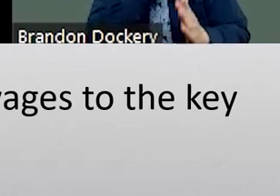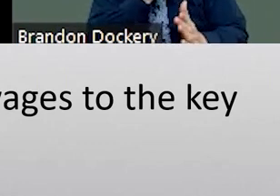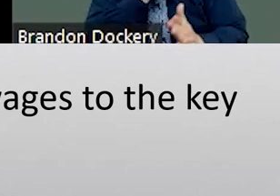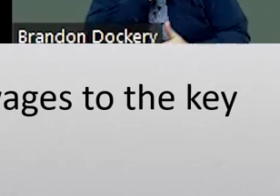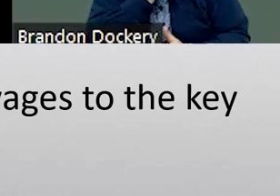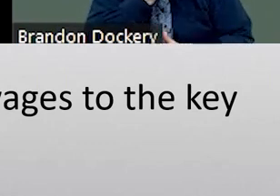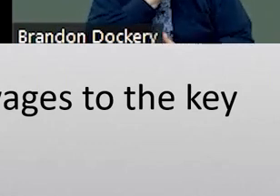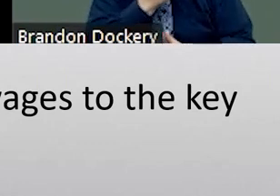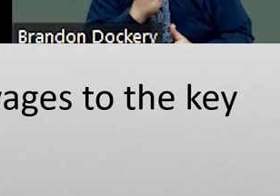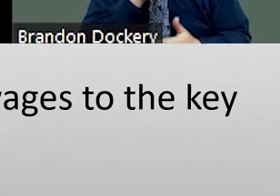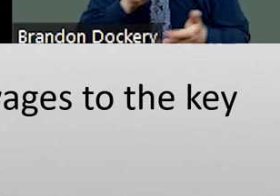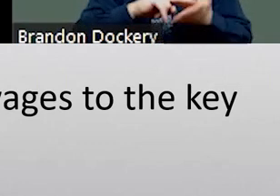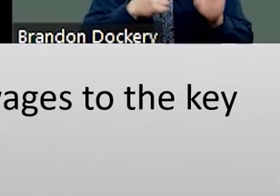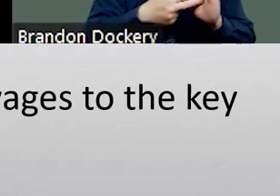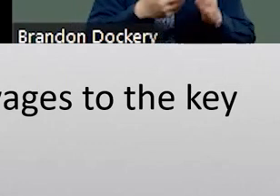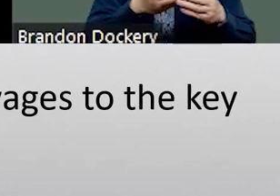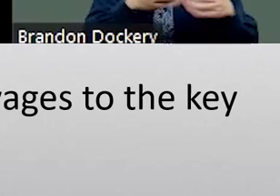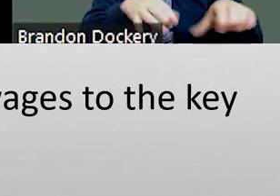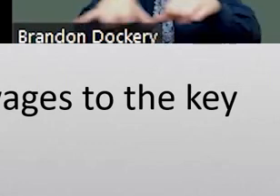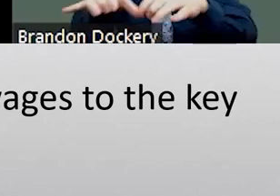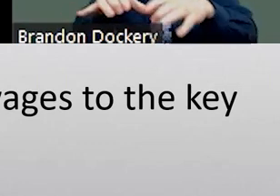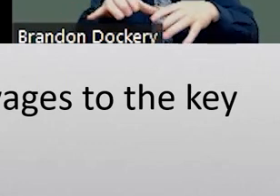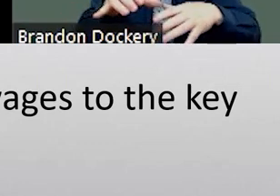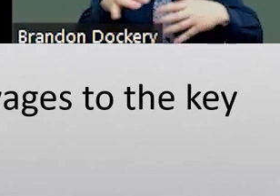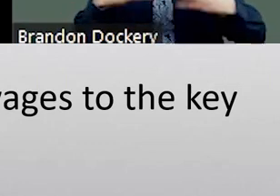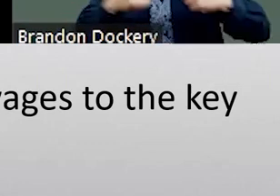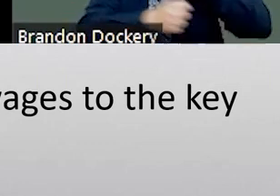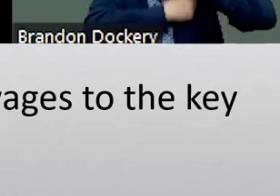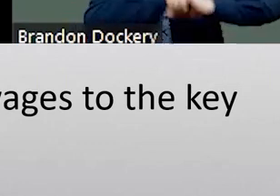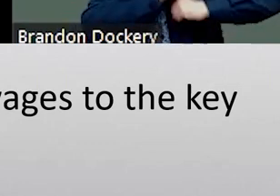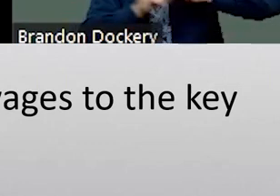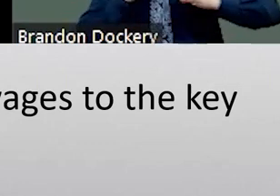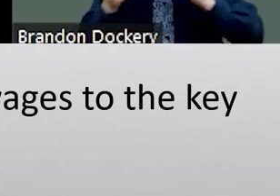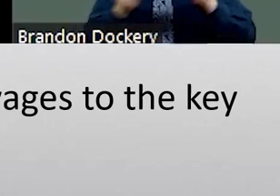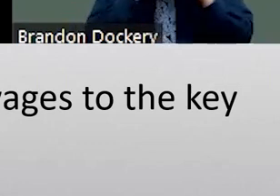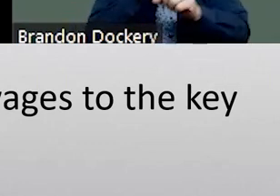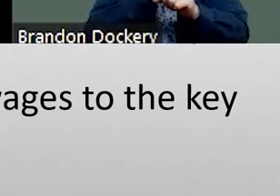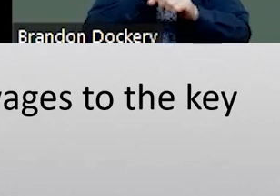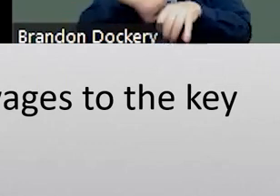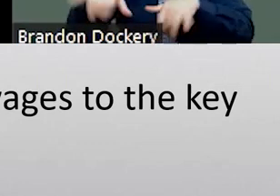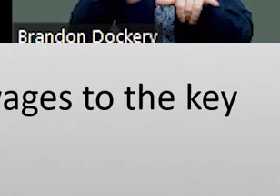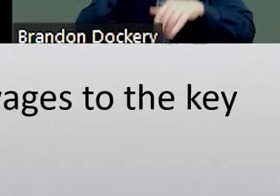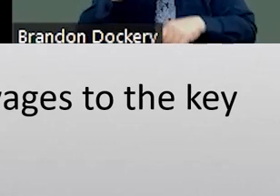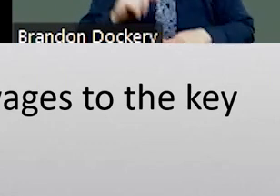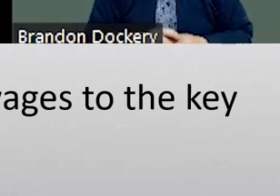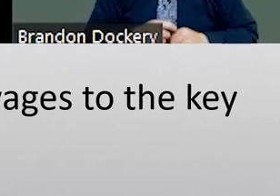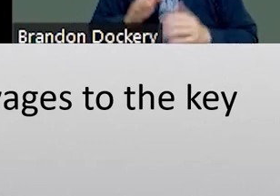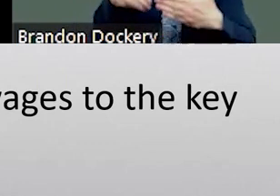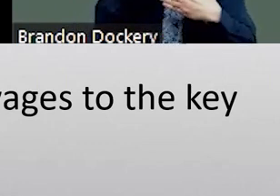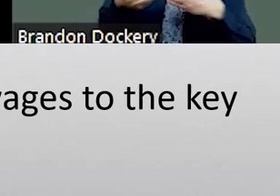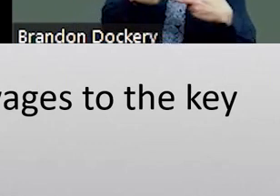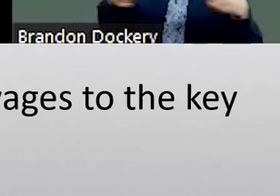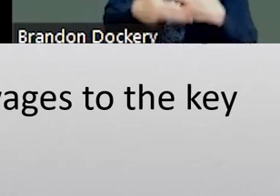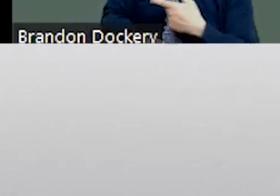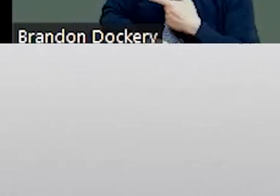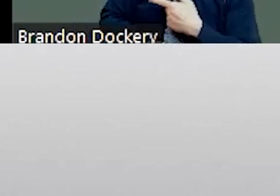of the unintended consequences of the Fair Labor Standards Act. So on the next